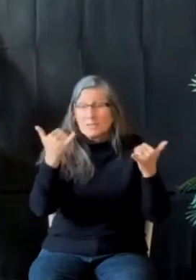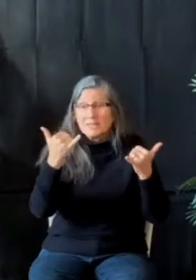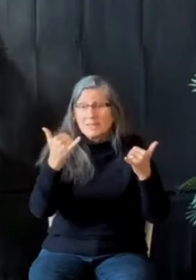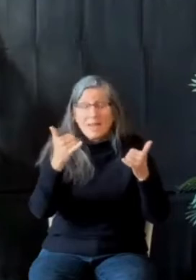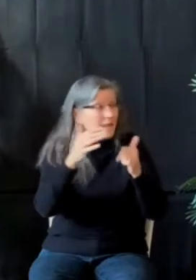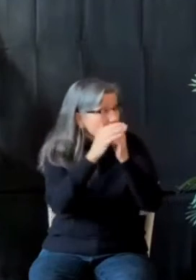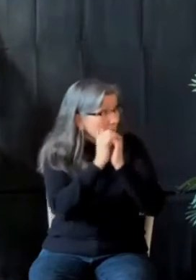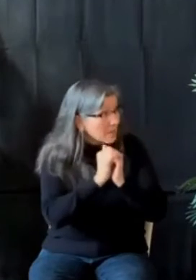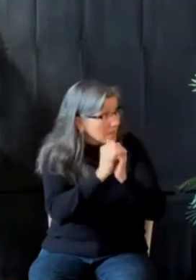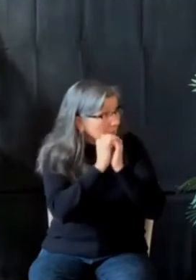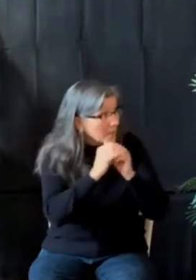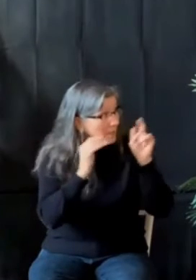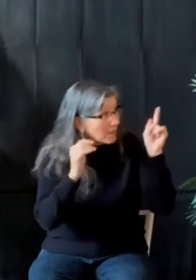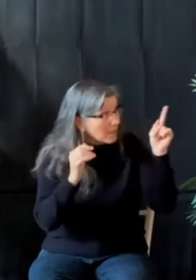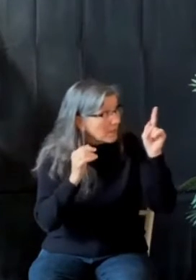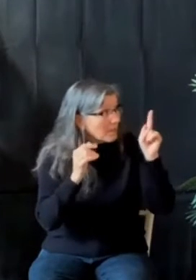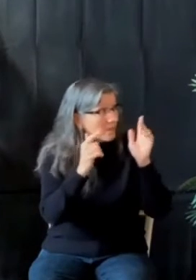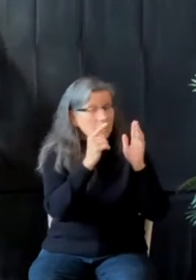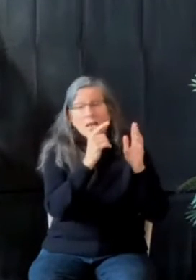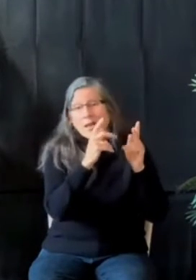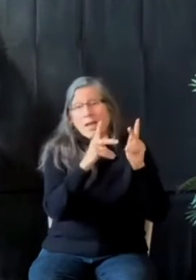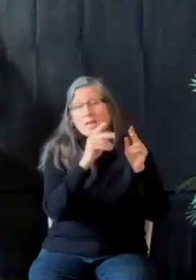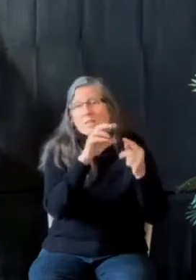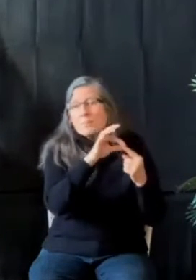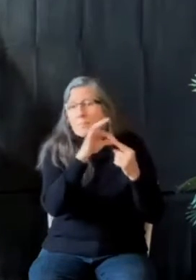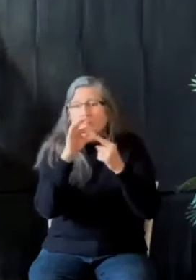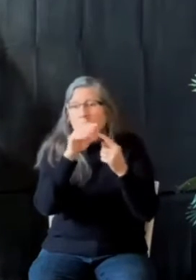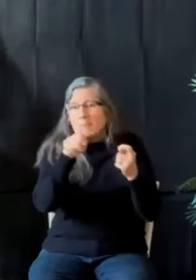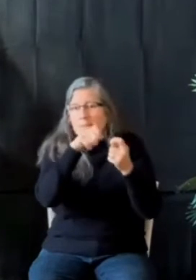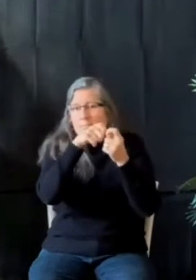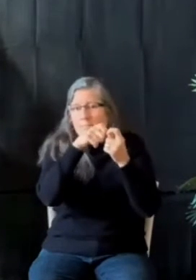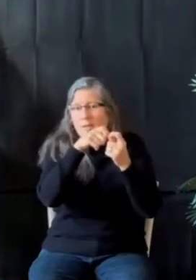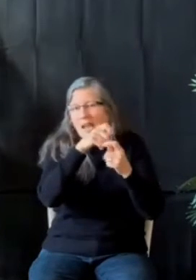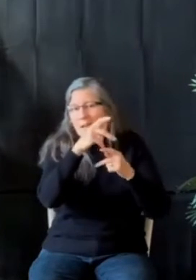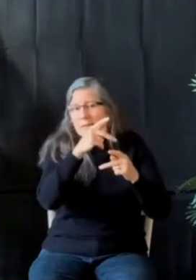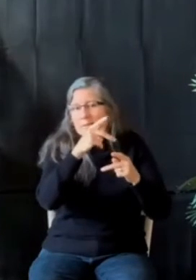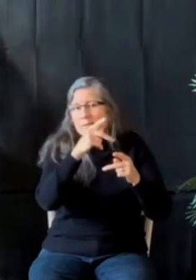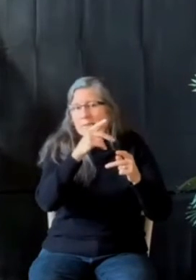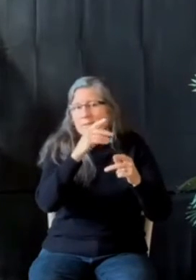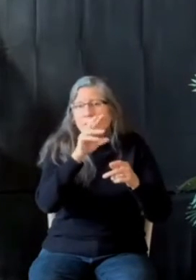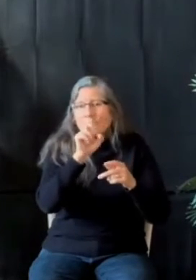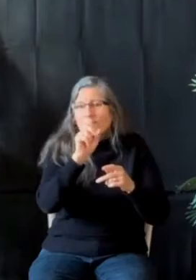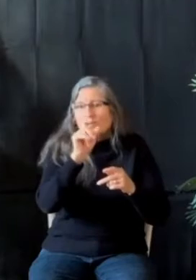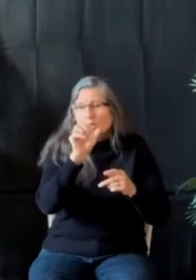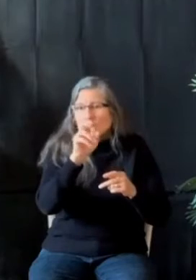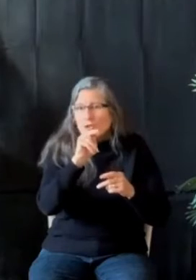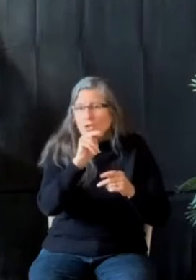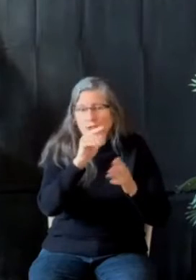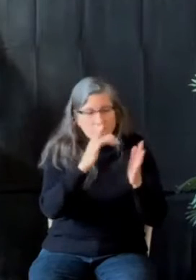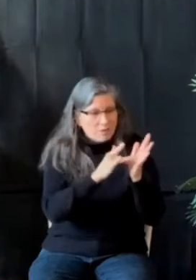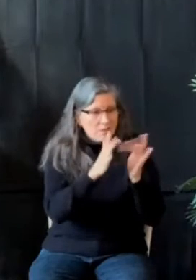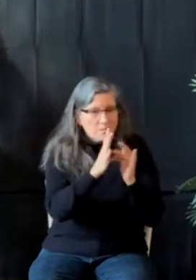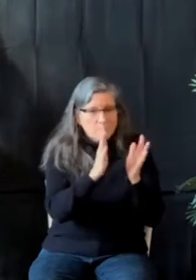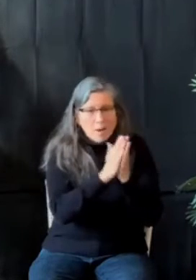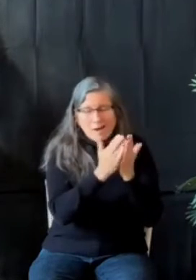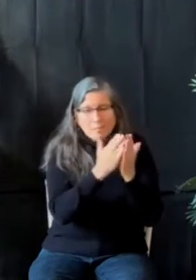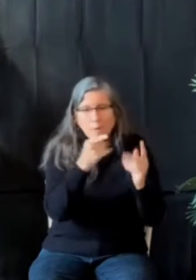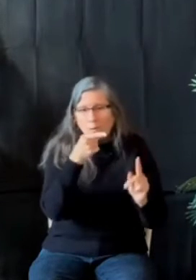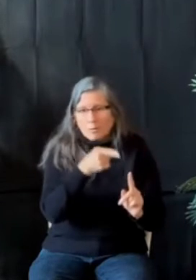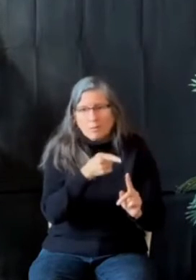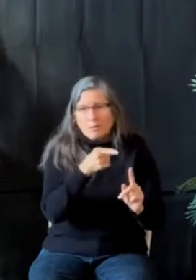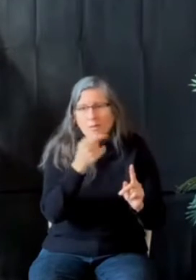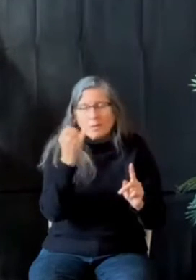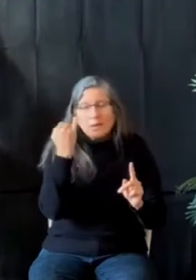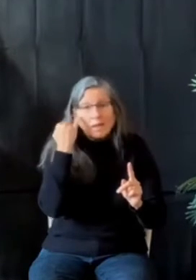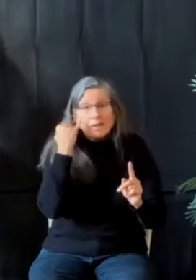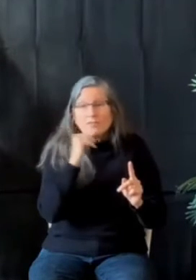worship this. They worship even a certain version of this. It has become their all in all. And if you don't